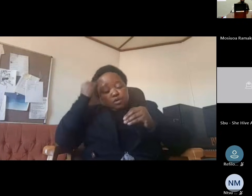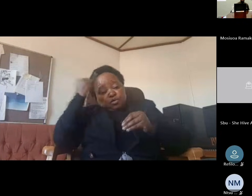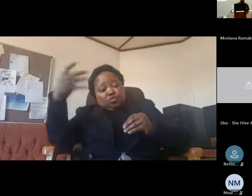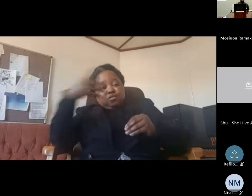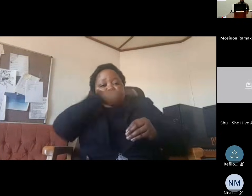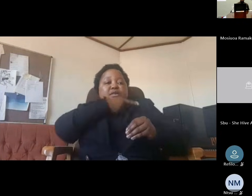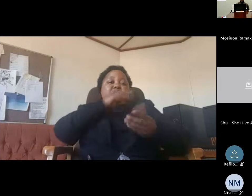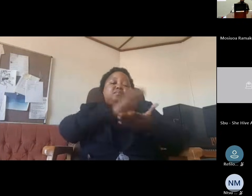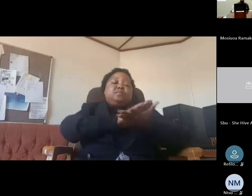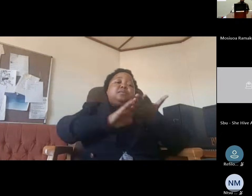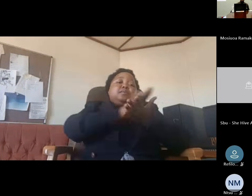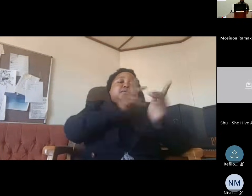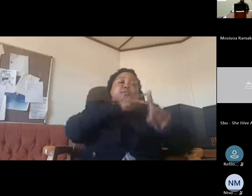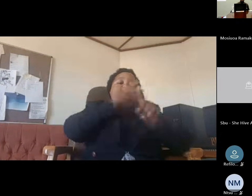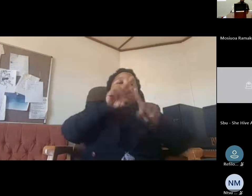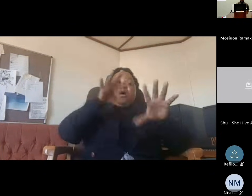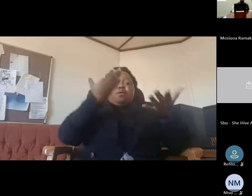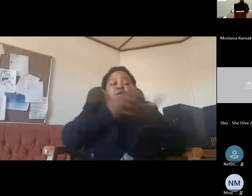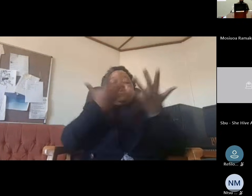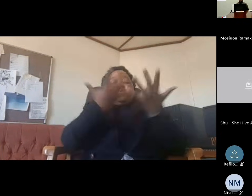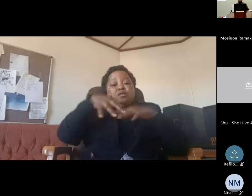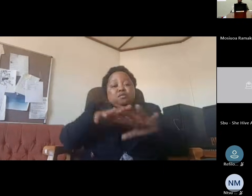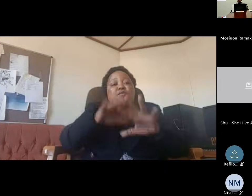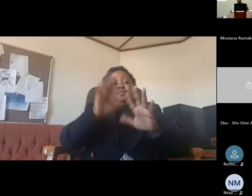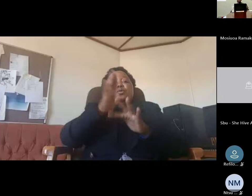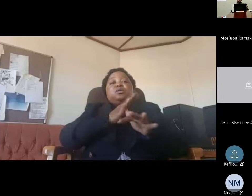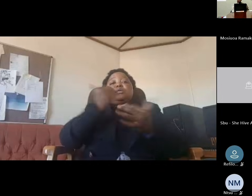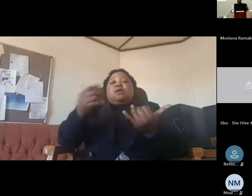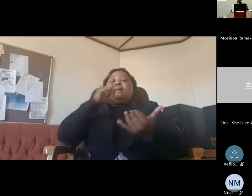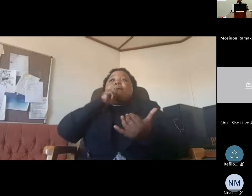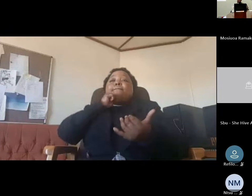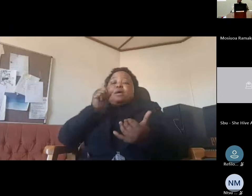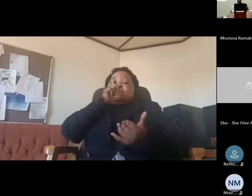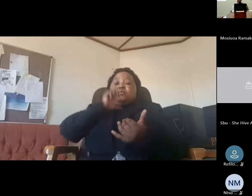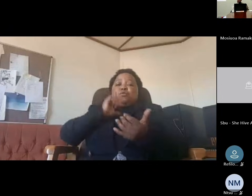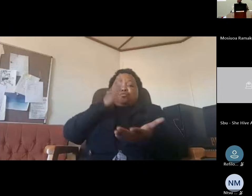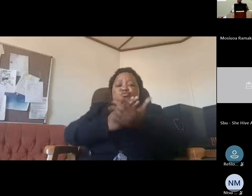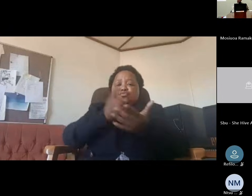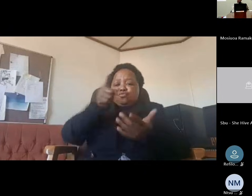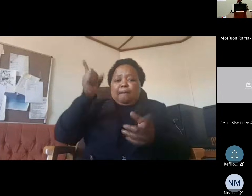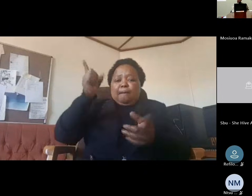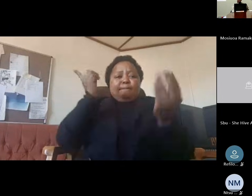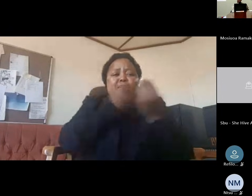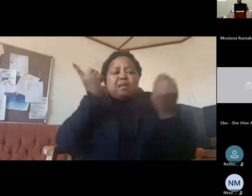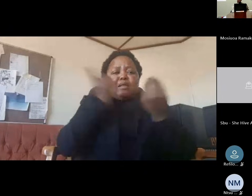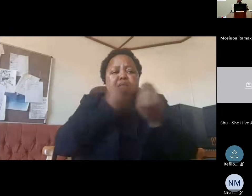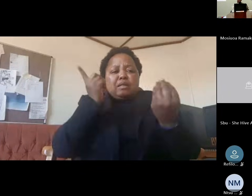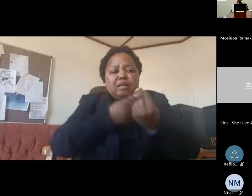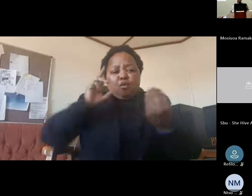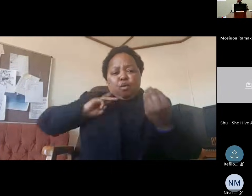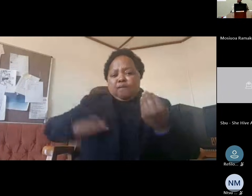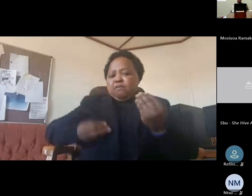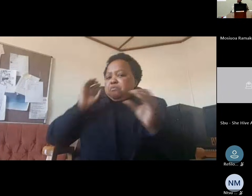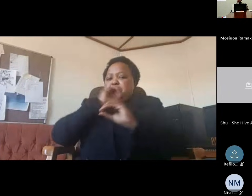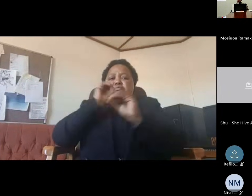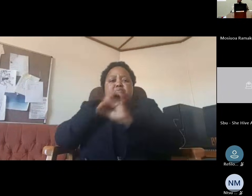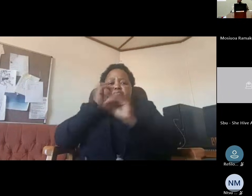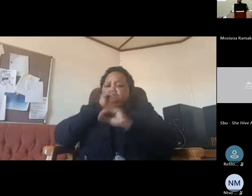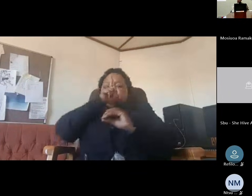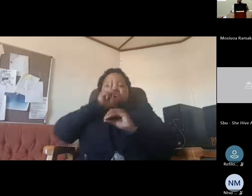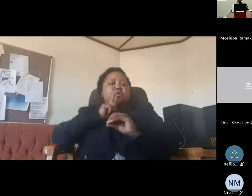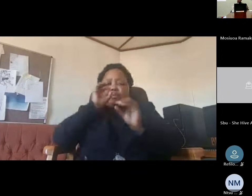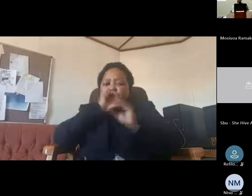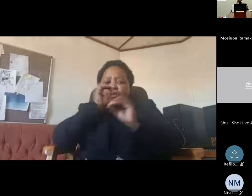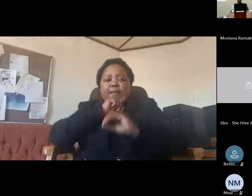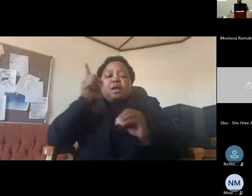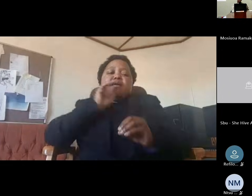integrate those issues? Because as a man, you're told not to beat a wife. I know this from the teachings from my father, but it's not